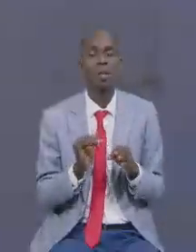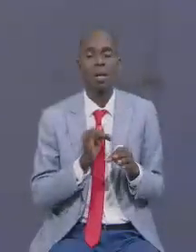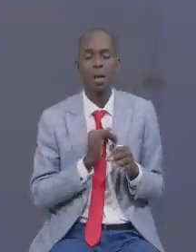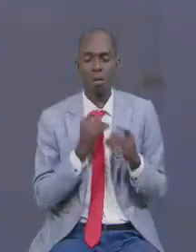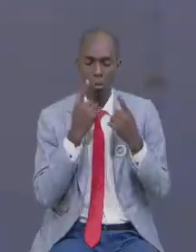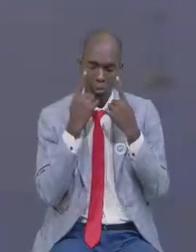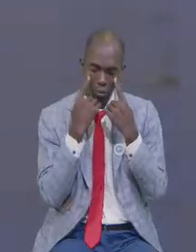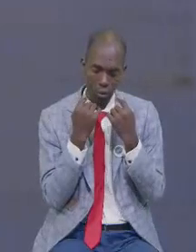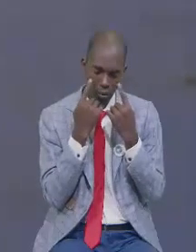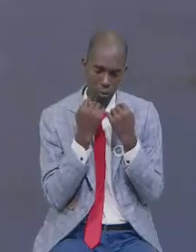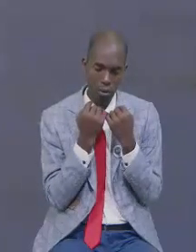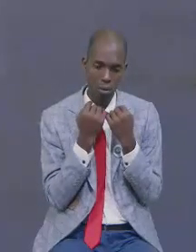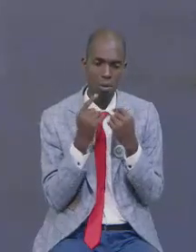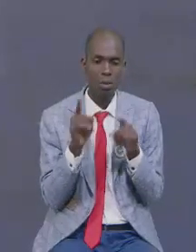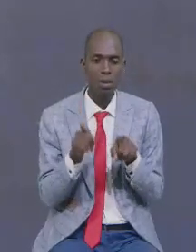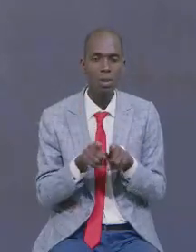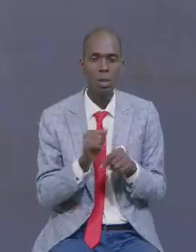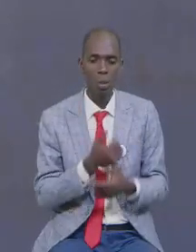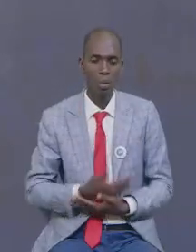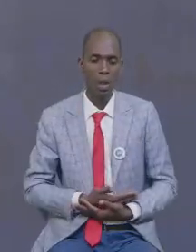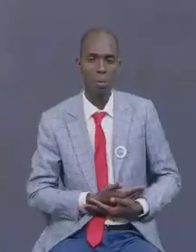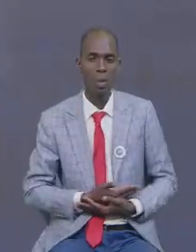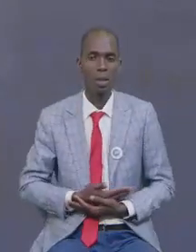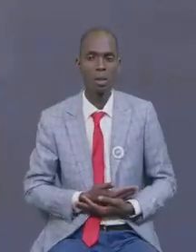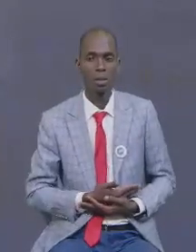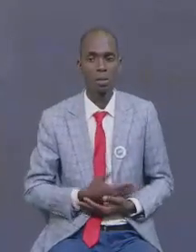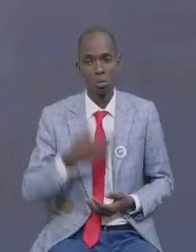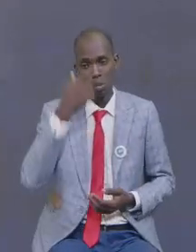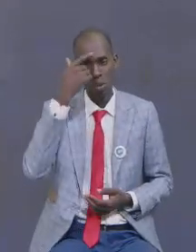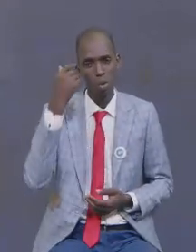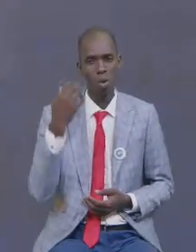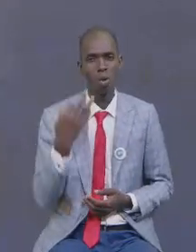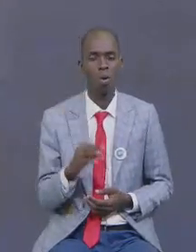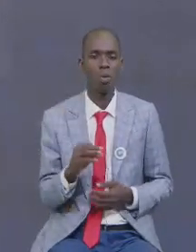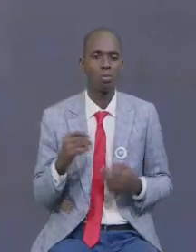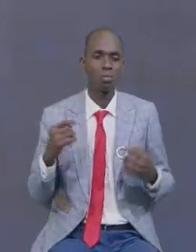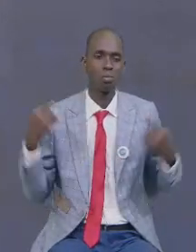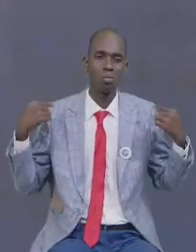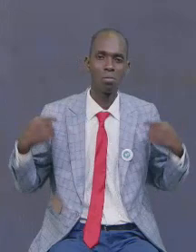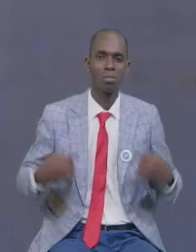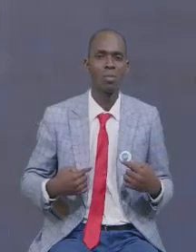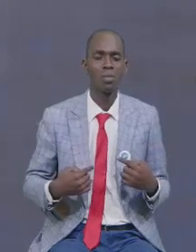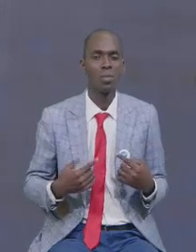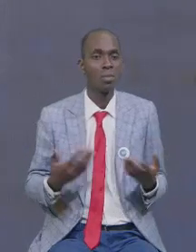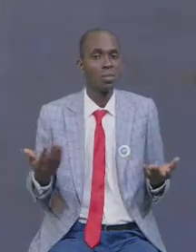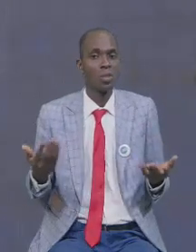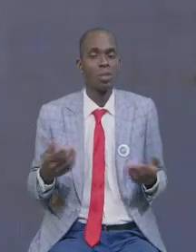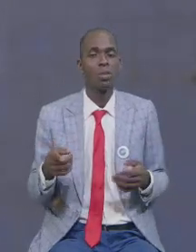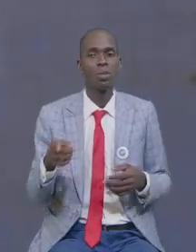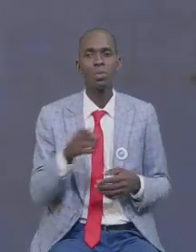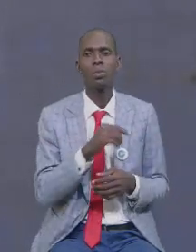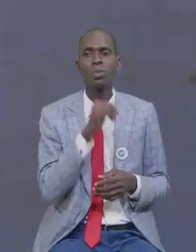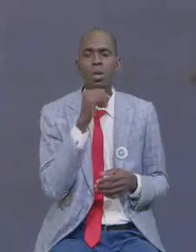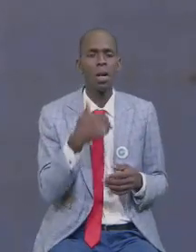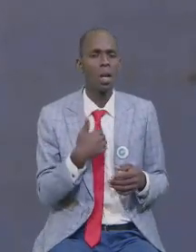weep like a baby because of affliction, people have the right to ask, is it